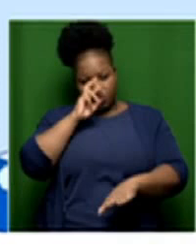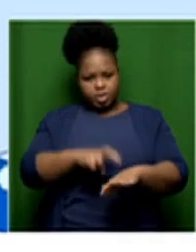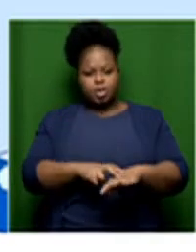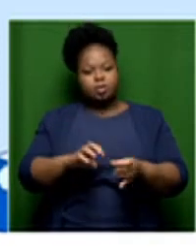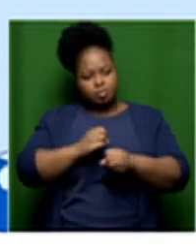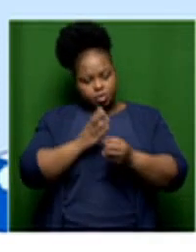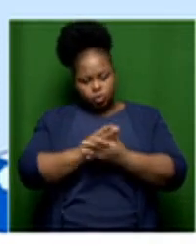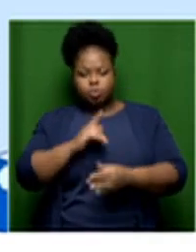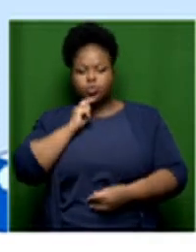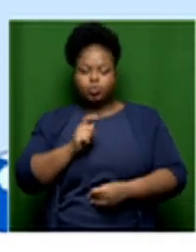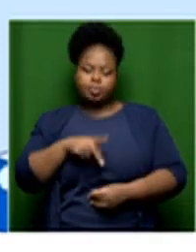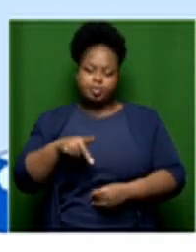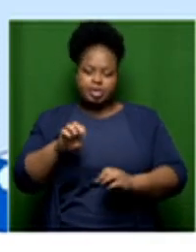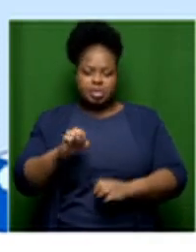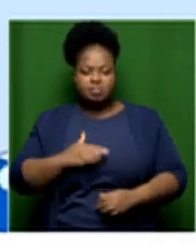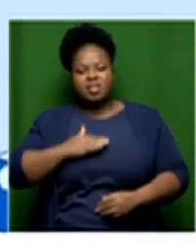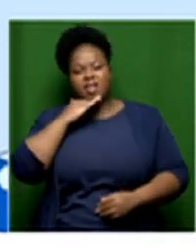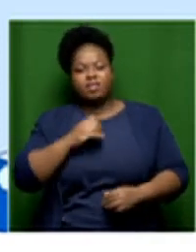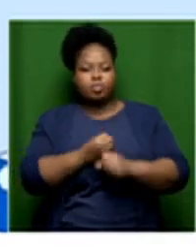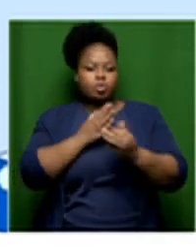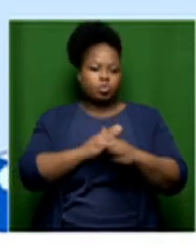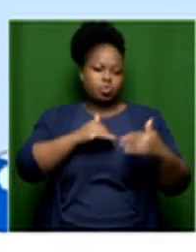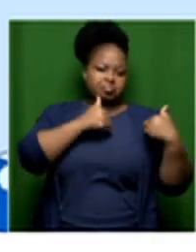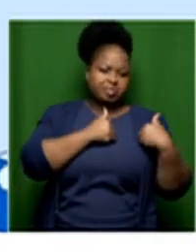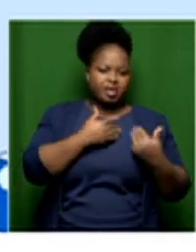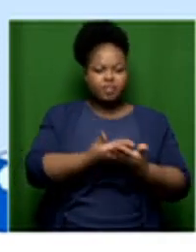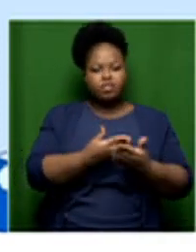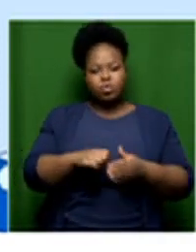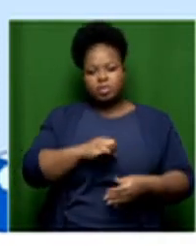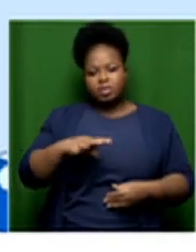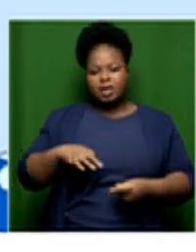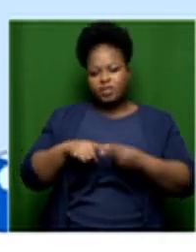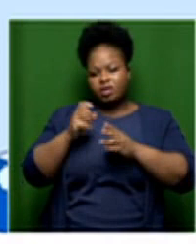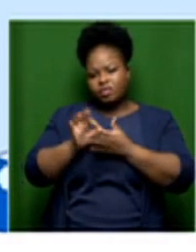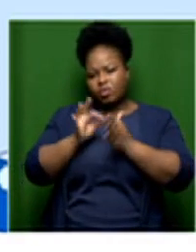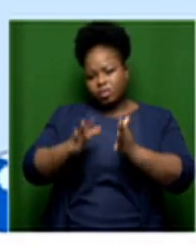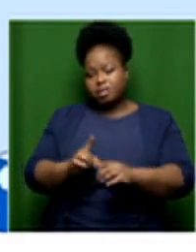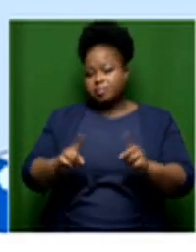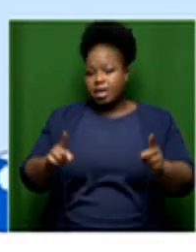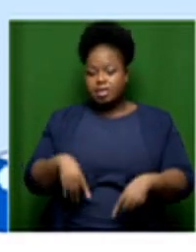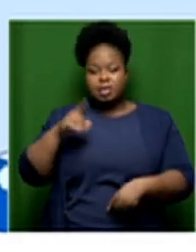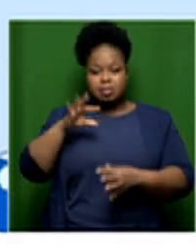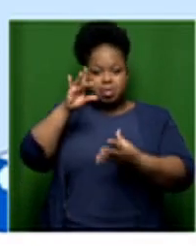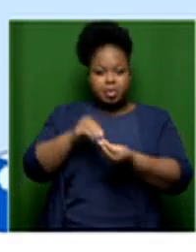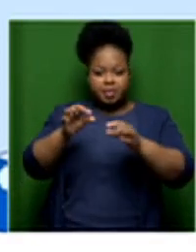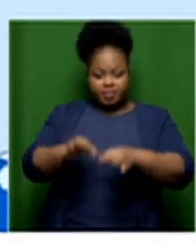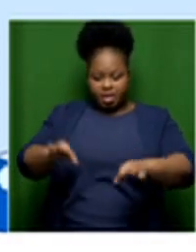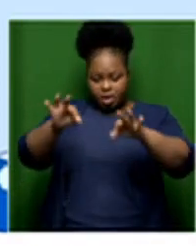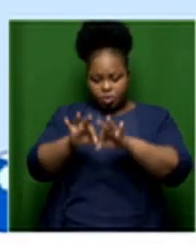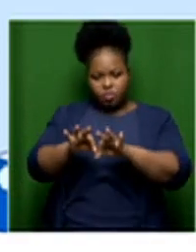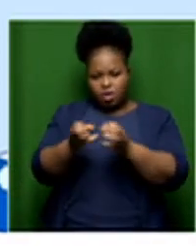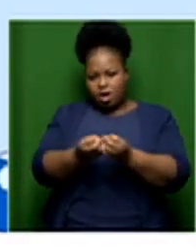that we have sufficient PPE to safeguard voters and our electoral staff. We are yet to quantify the budget needs